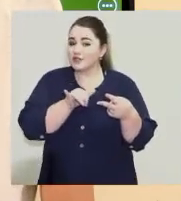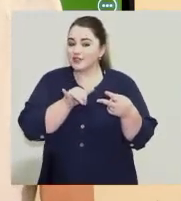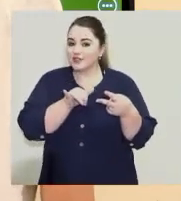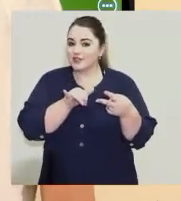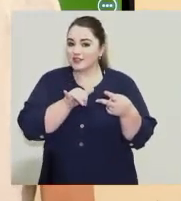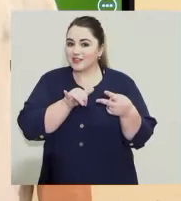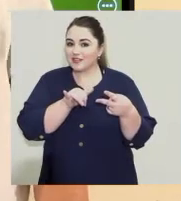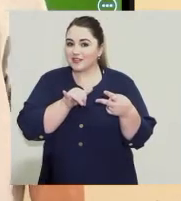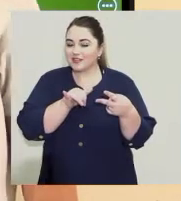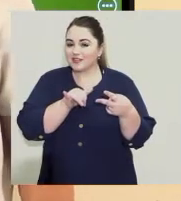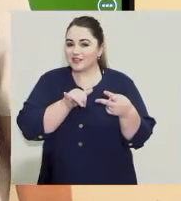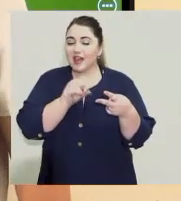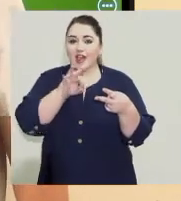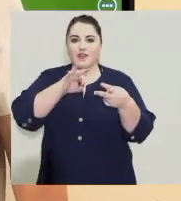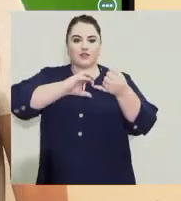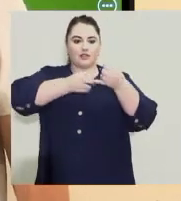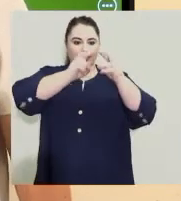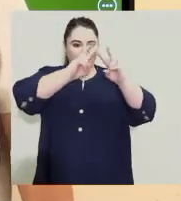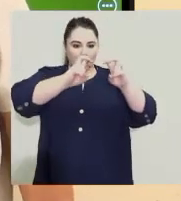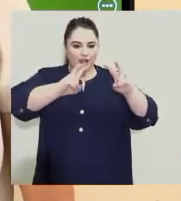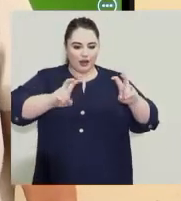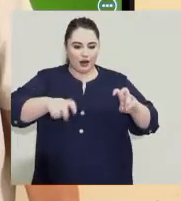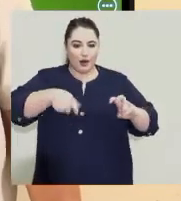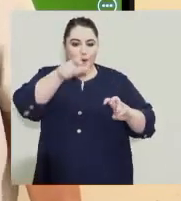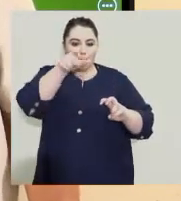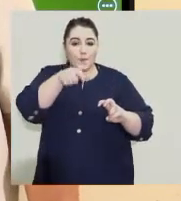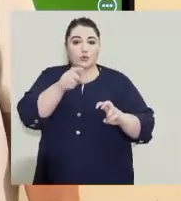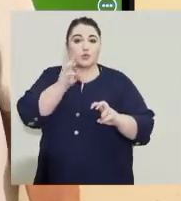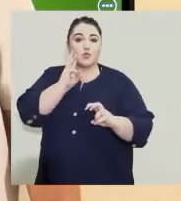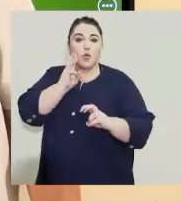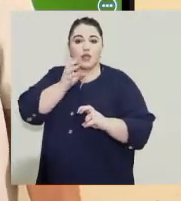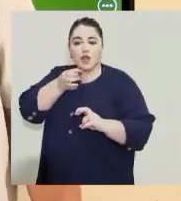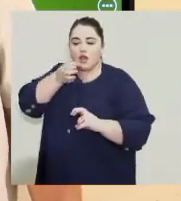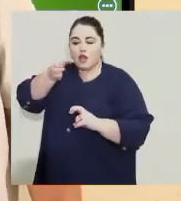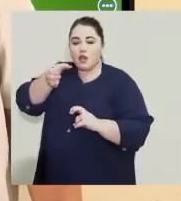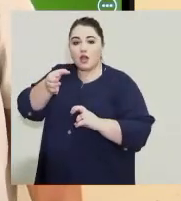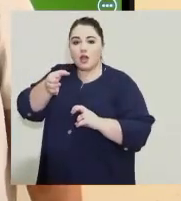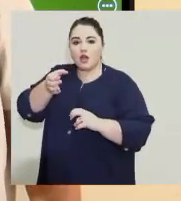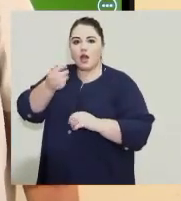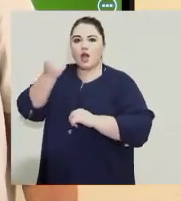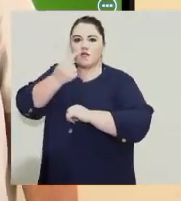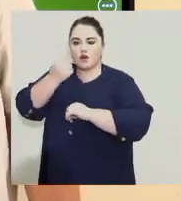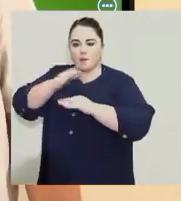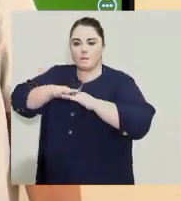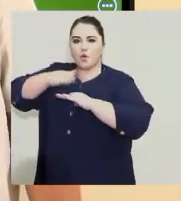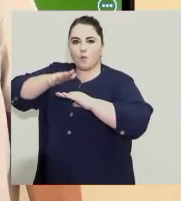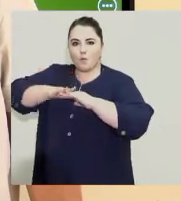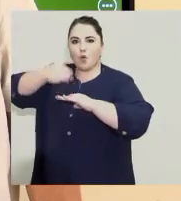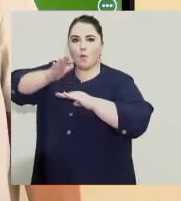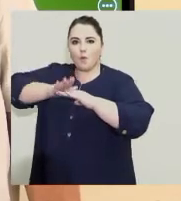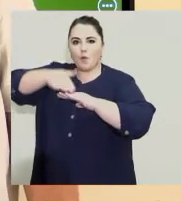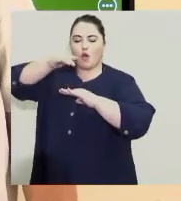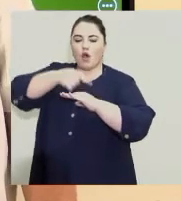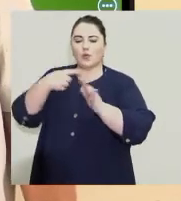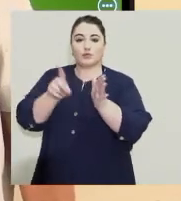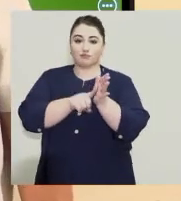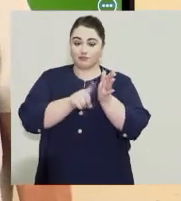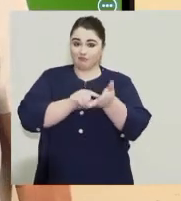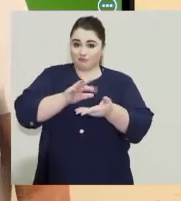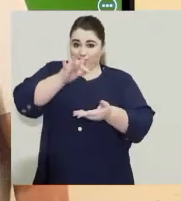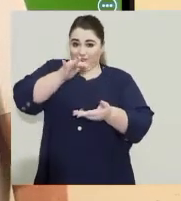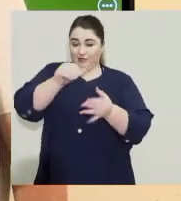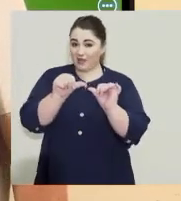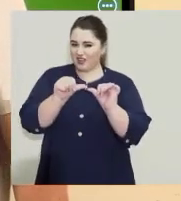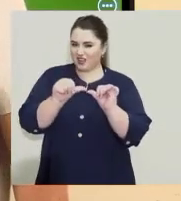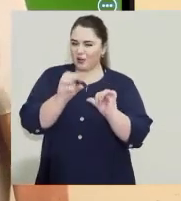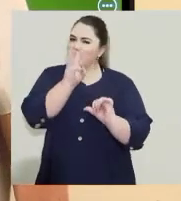experiment of the person giving, we're given water every day more and more, and then we measure the urine produced? What